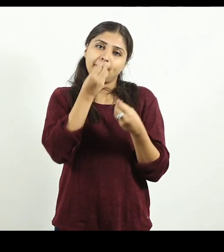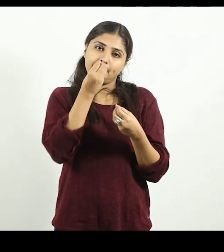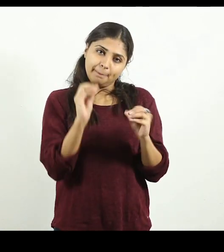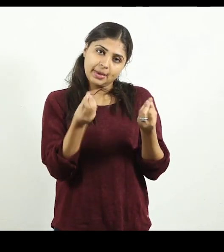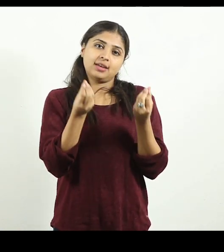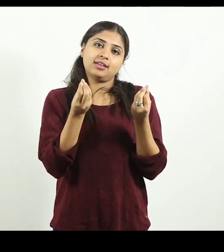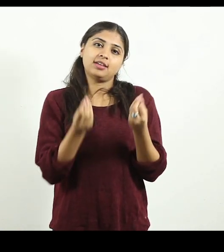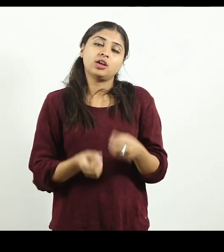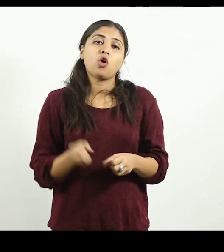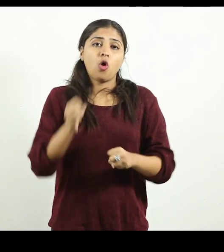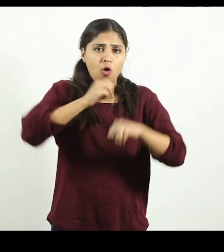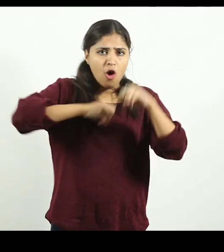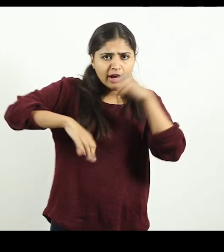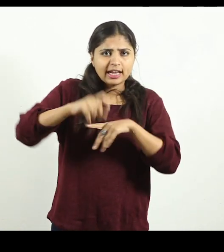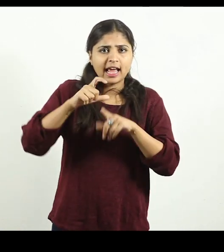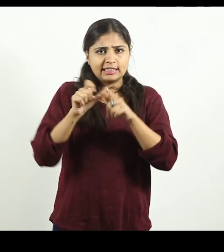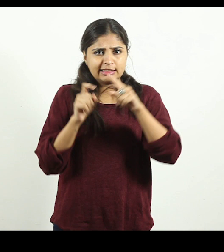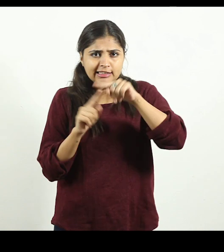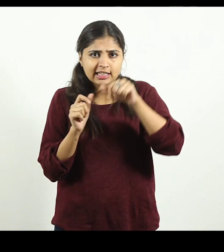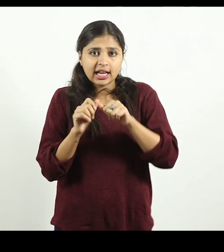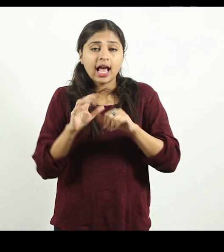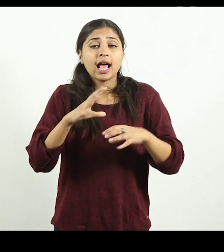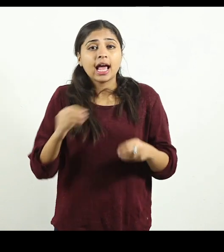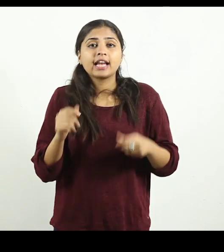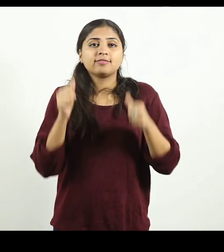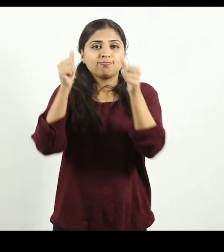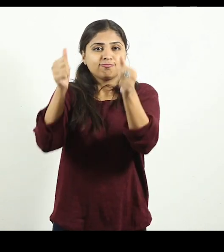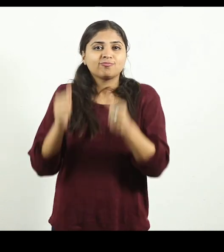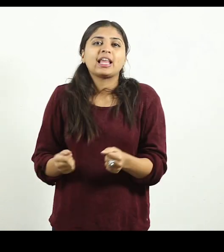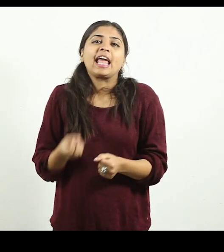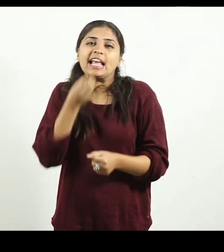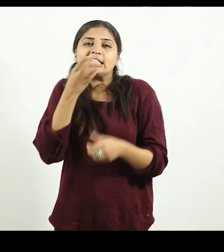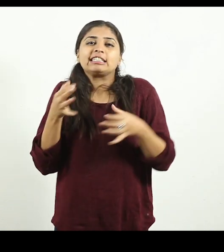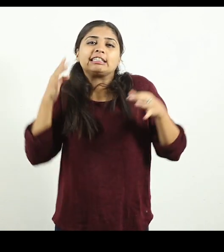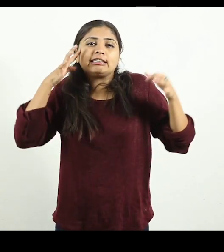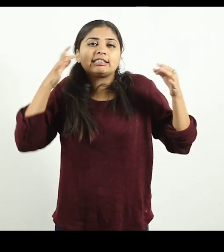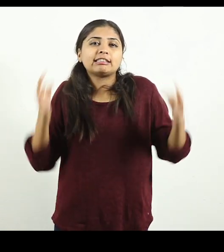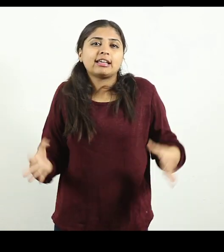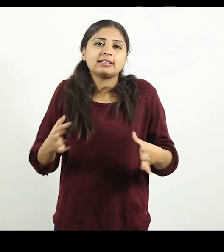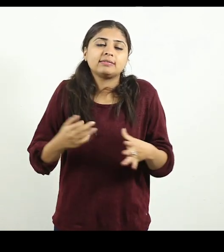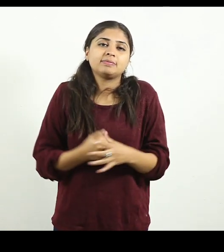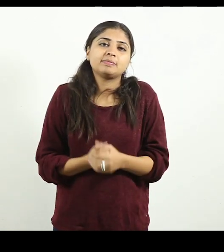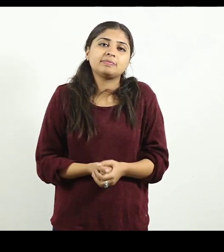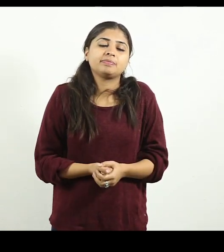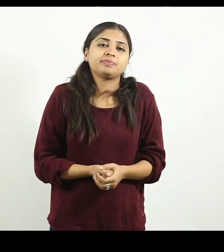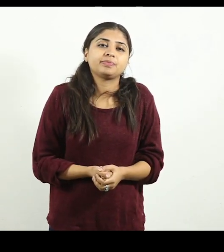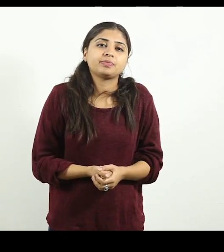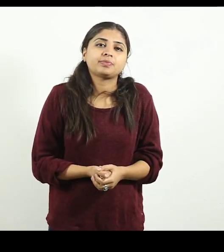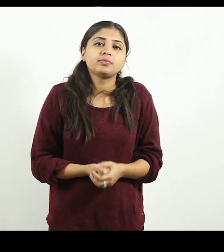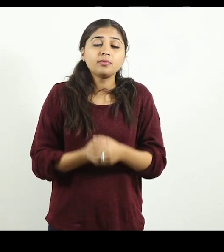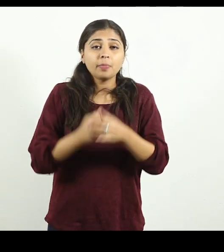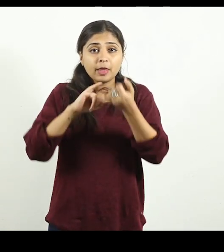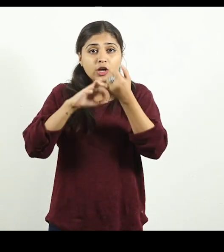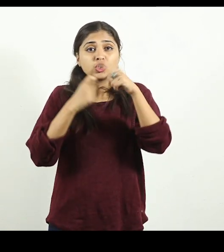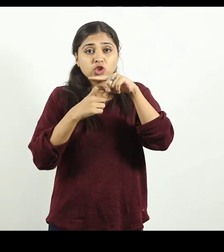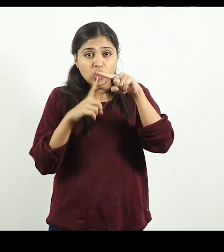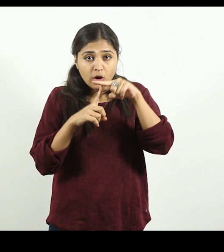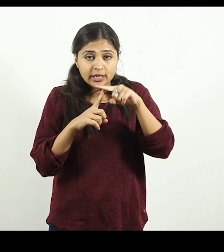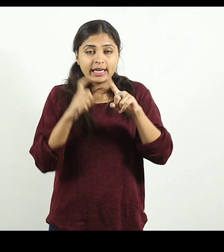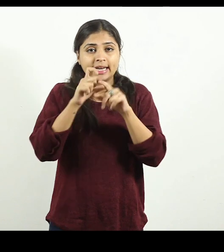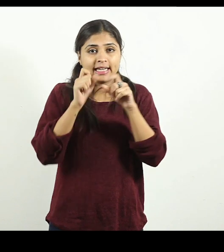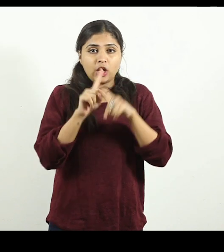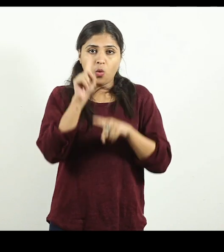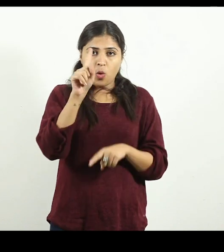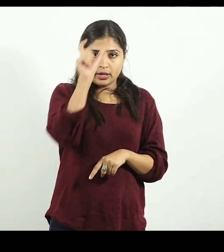better. Organize and find the data that you want and ultimately make more effective decisions.